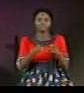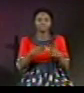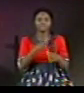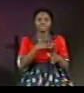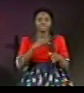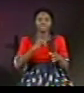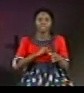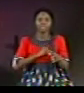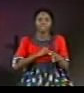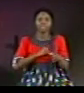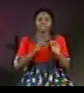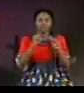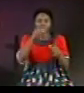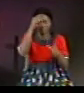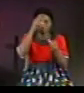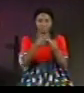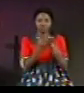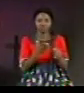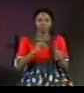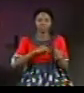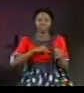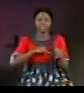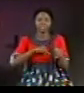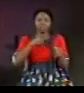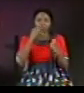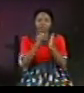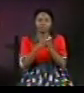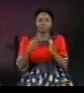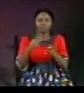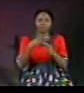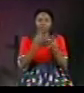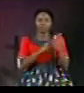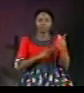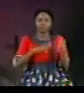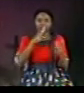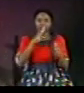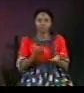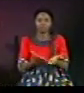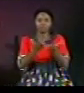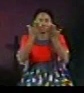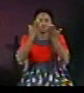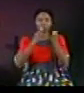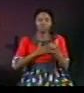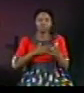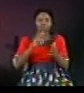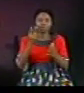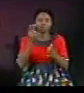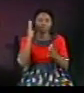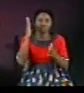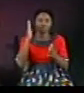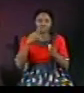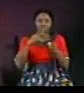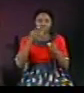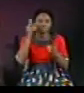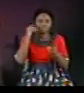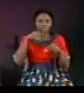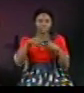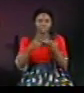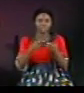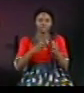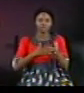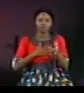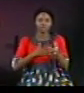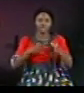I said, may the name of the Lord be exalted in Jesus' name. It is done. My second testimony was about my admission,